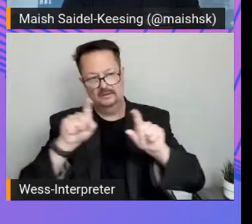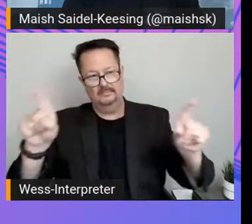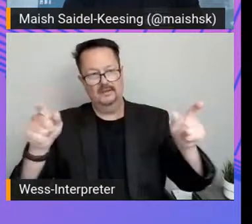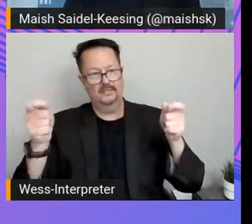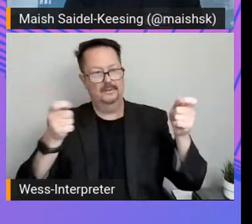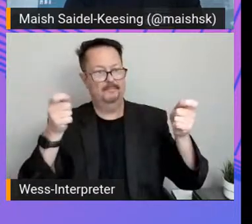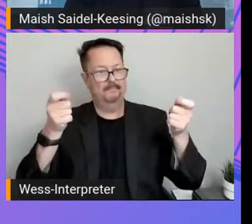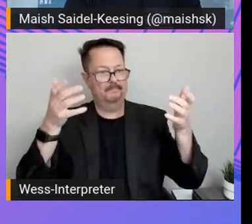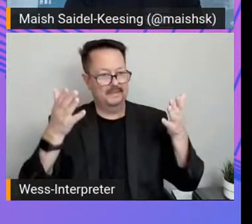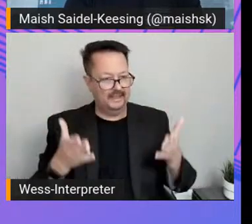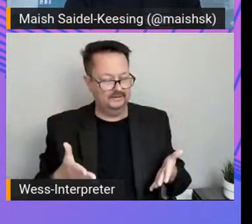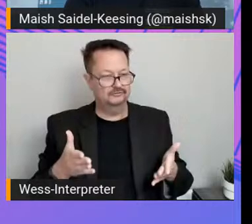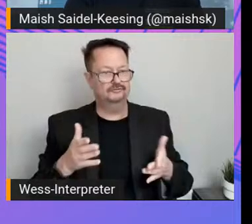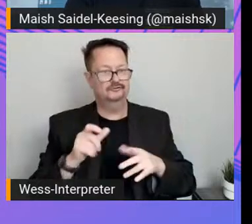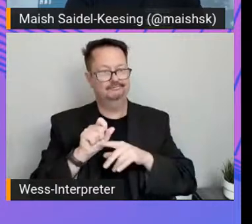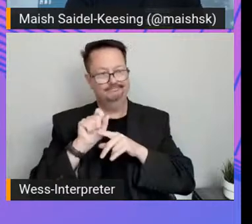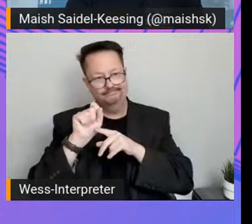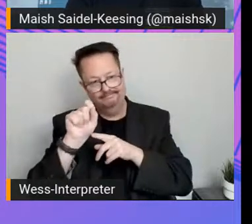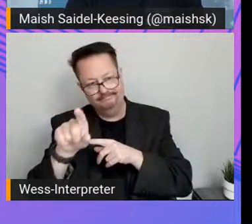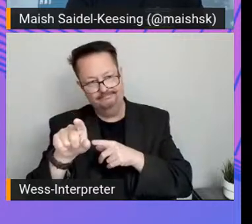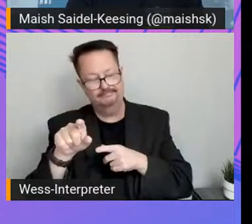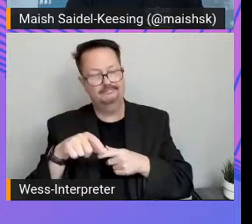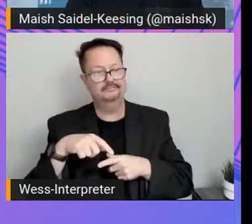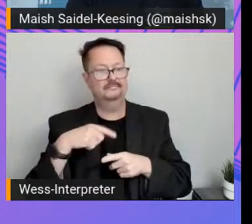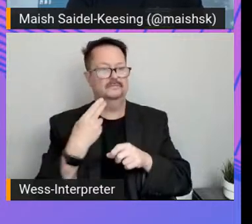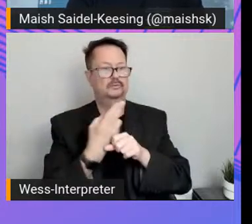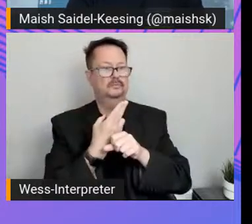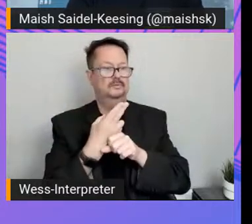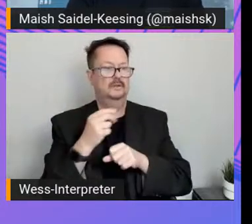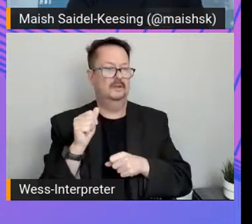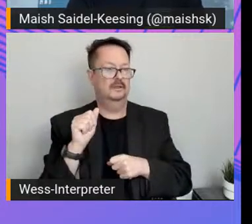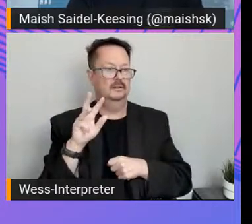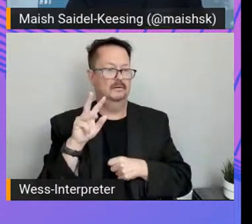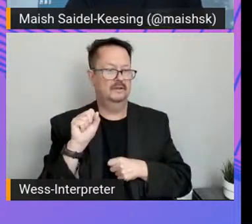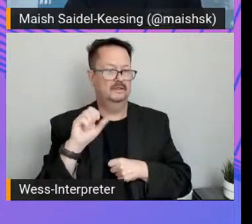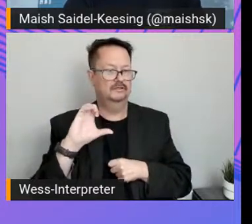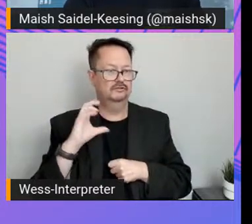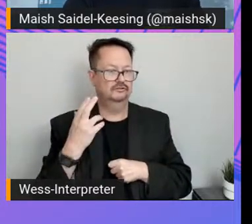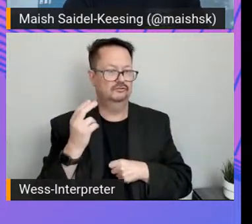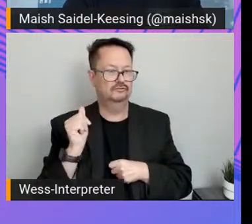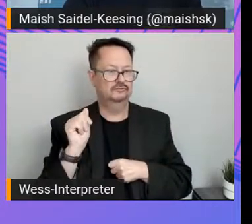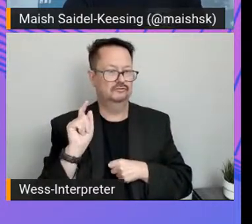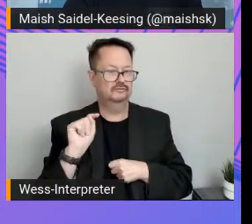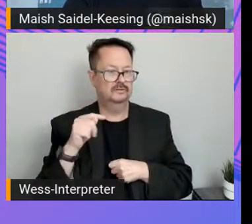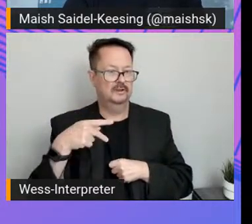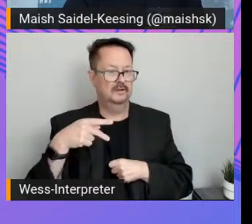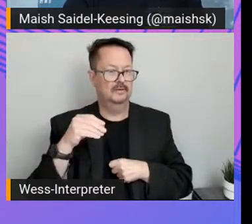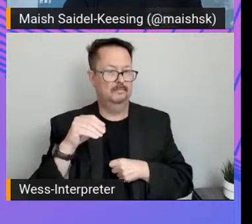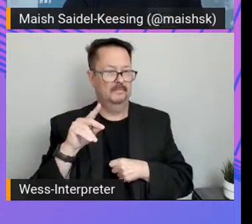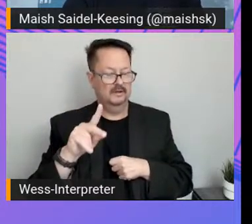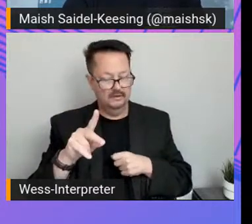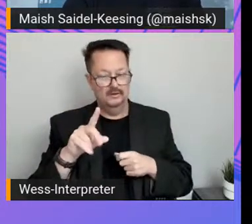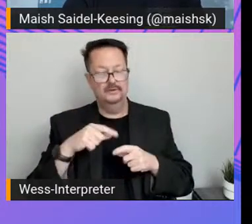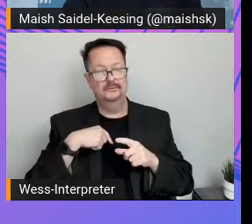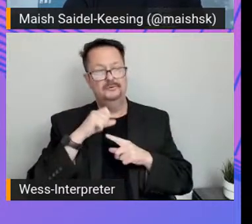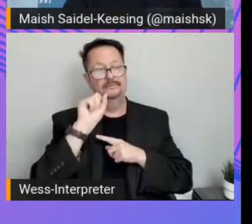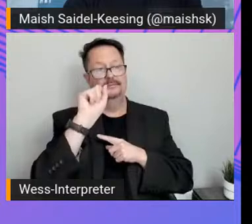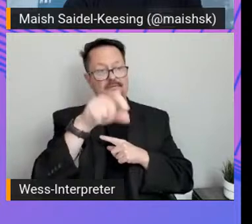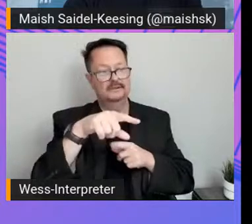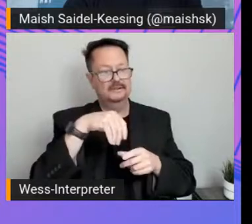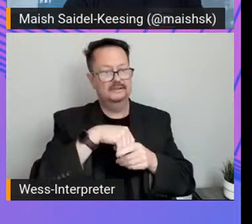budget. It'll also use AWS Chatbot to drop a note inside of their Slack